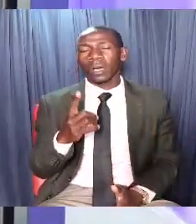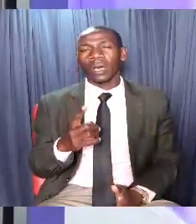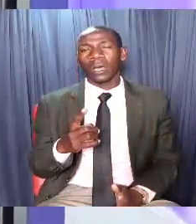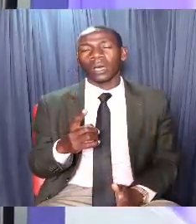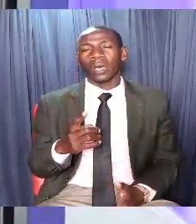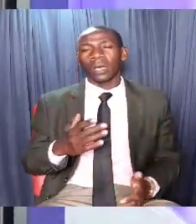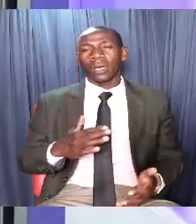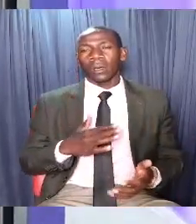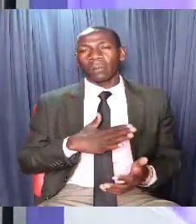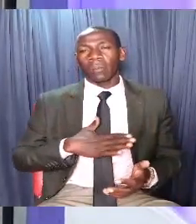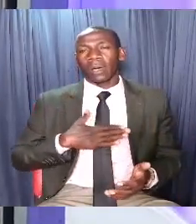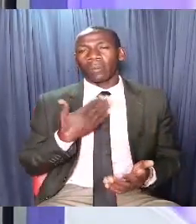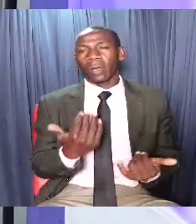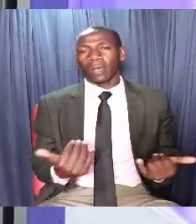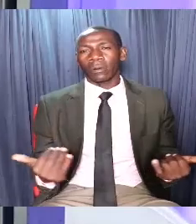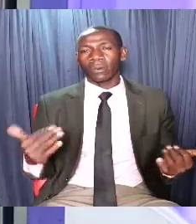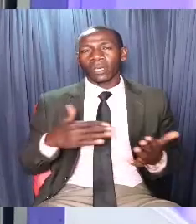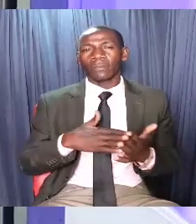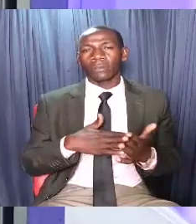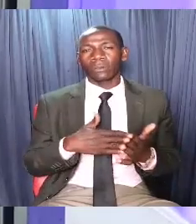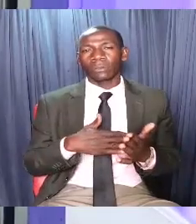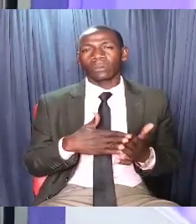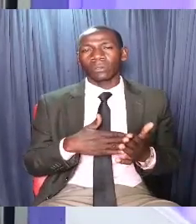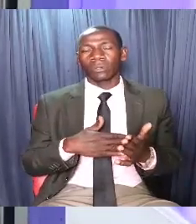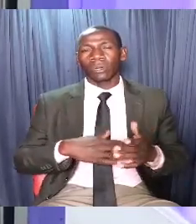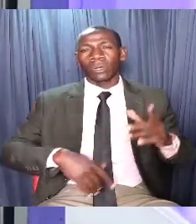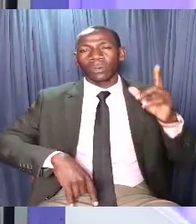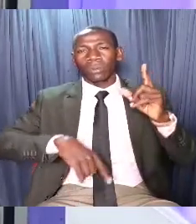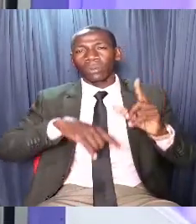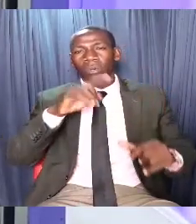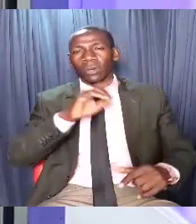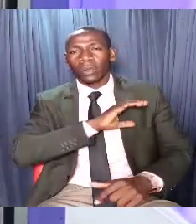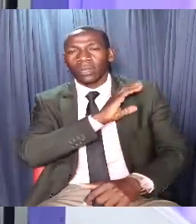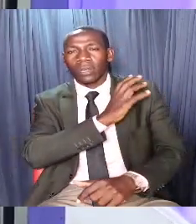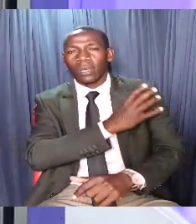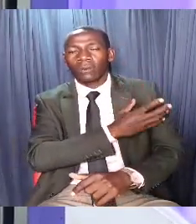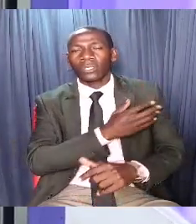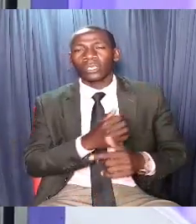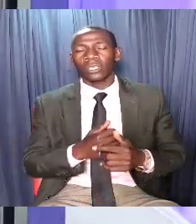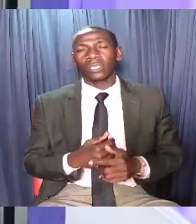Bwana Yesu wasema, mwana kudhaifu, uwezo